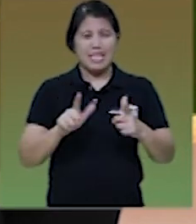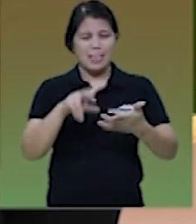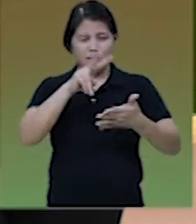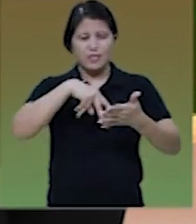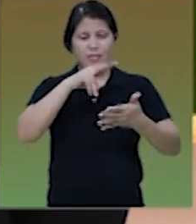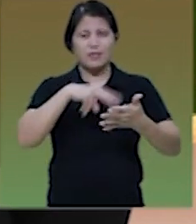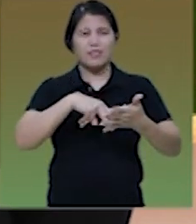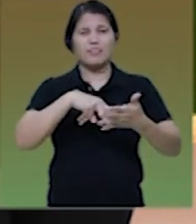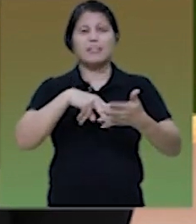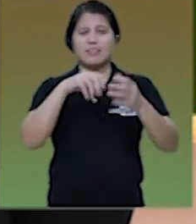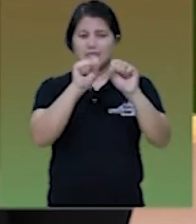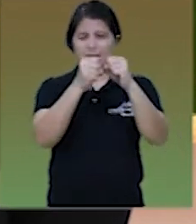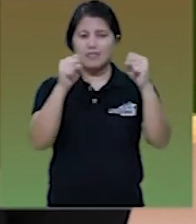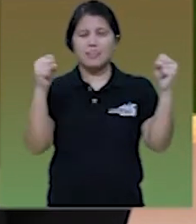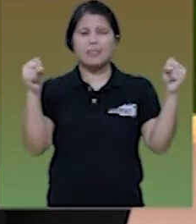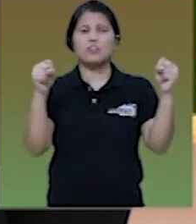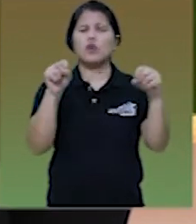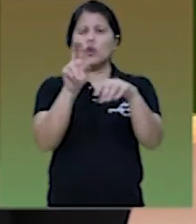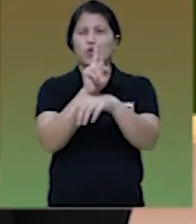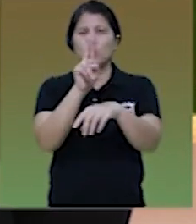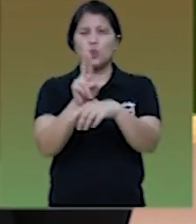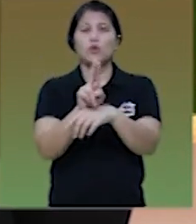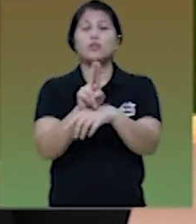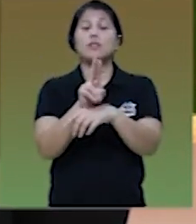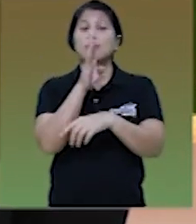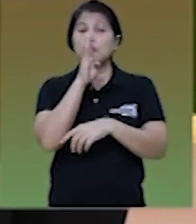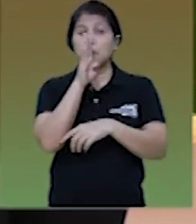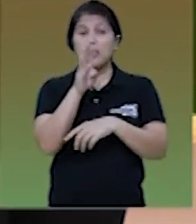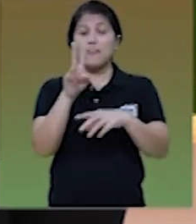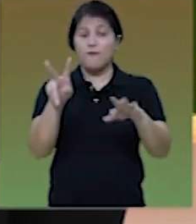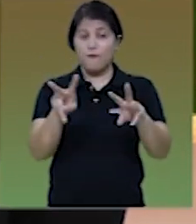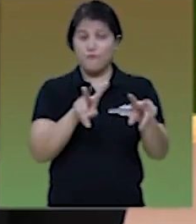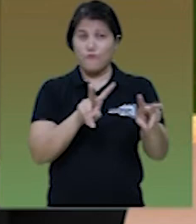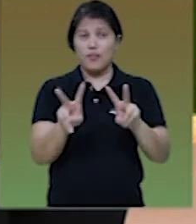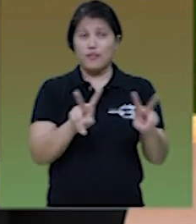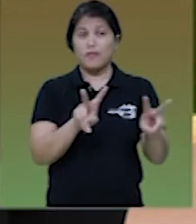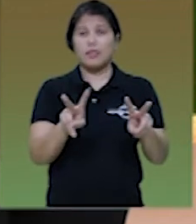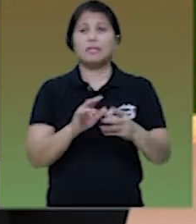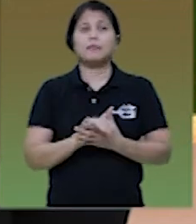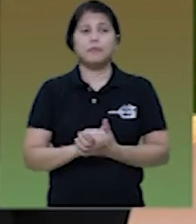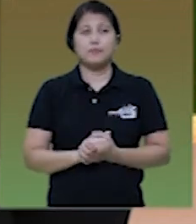Let's read again the sentences that use these be verbs.